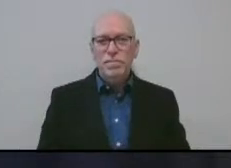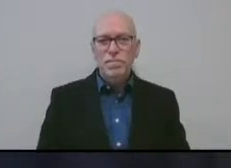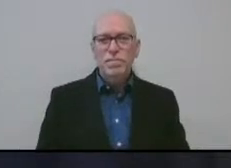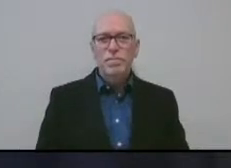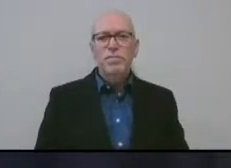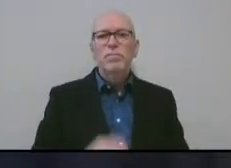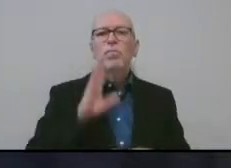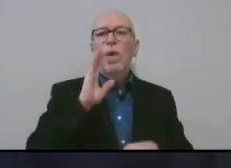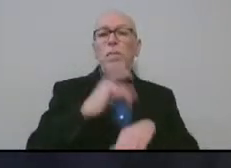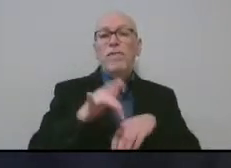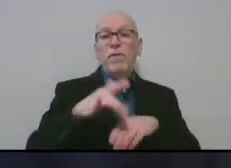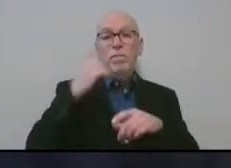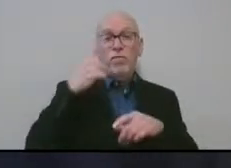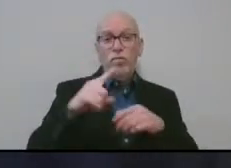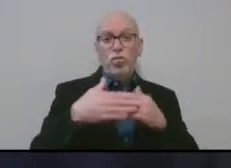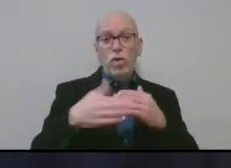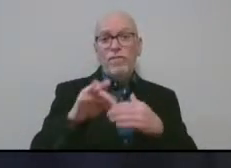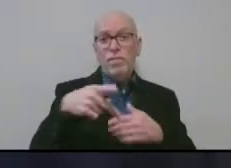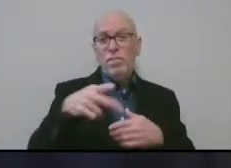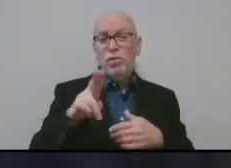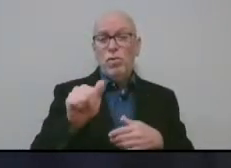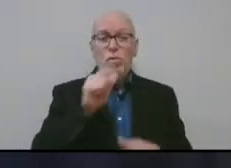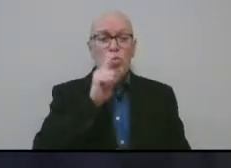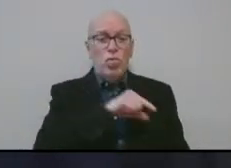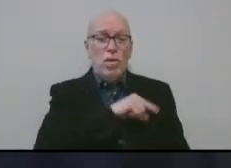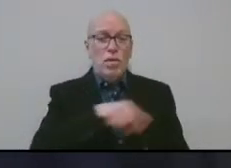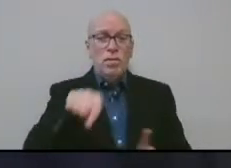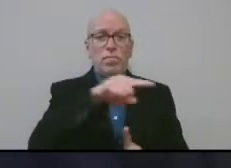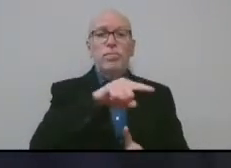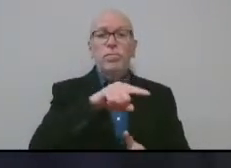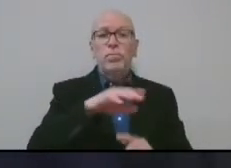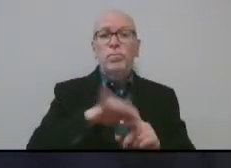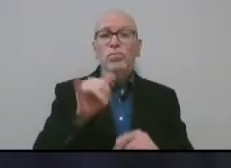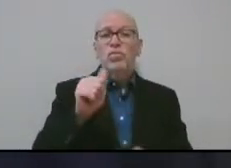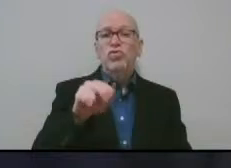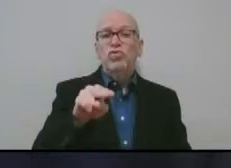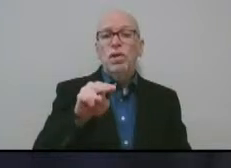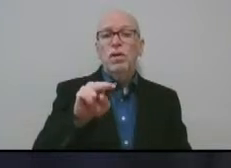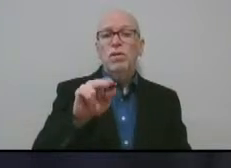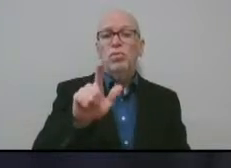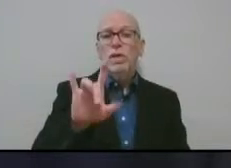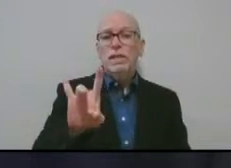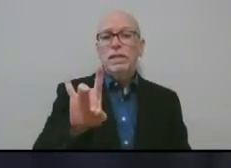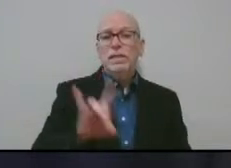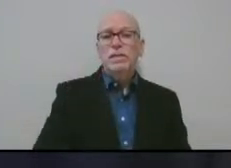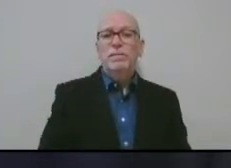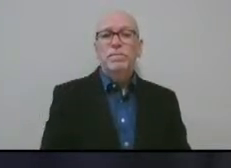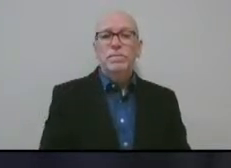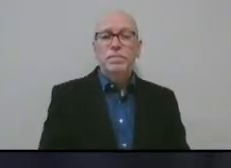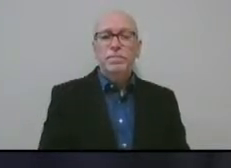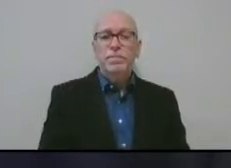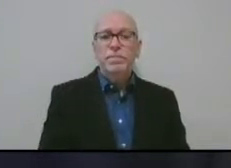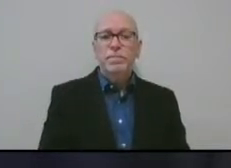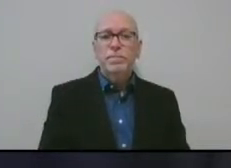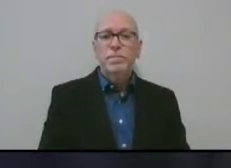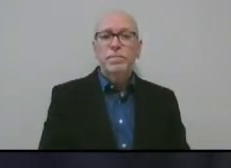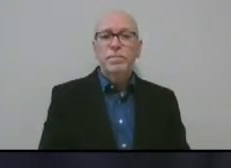available to the remainder of the PUA eligible applicants on January 28th.